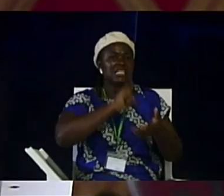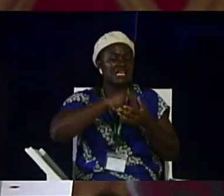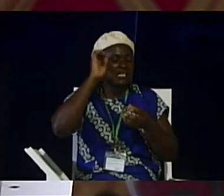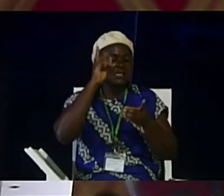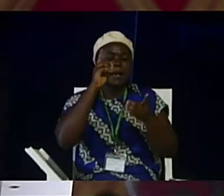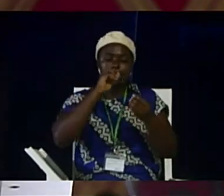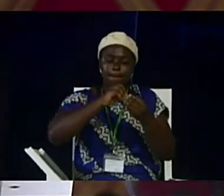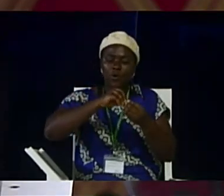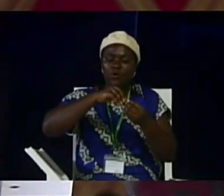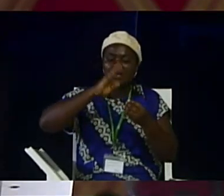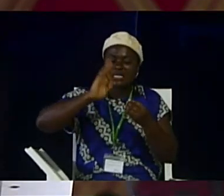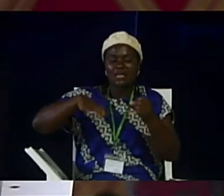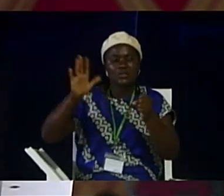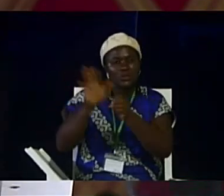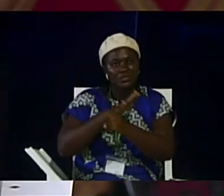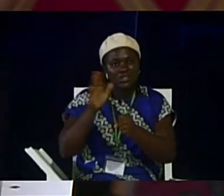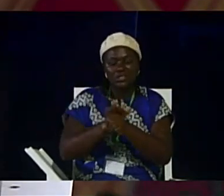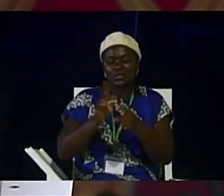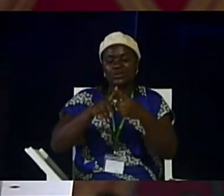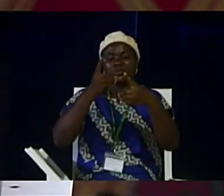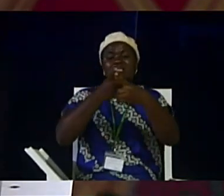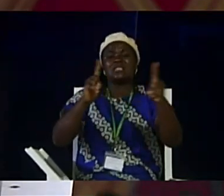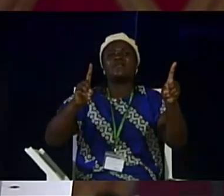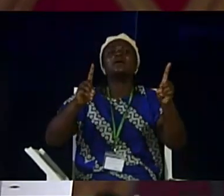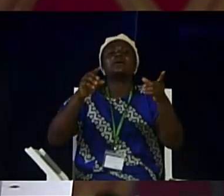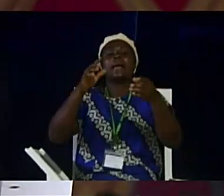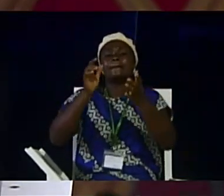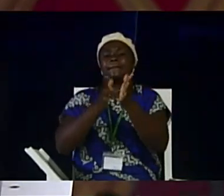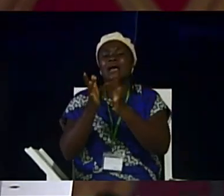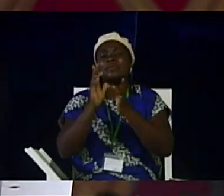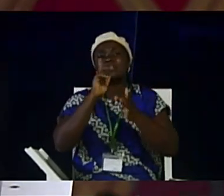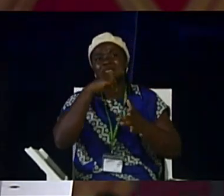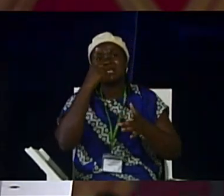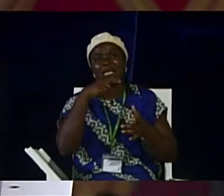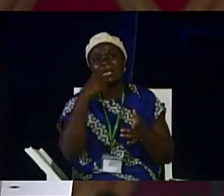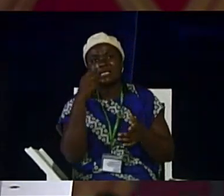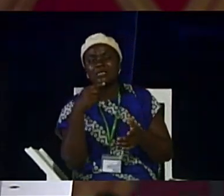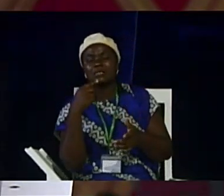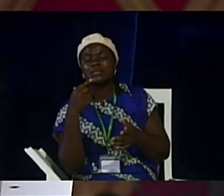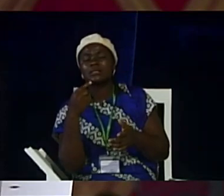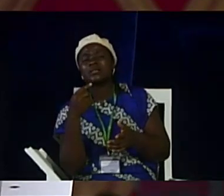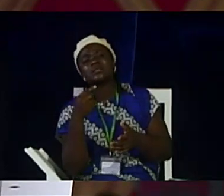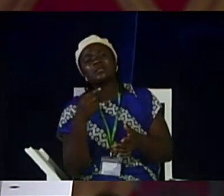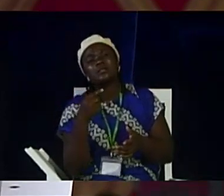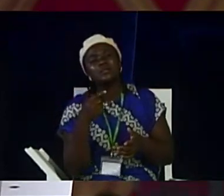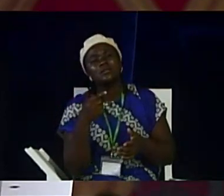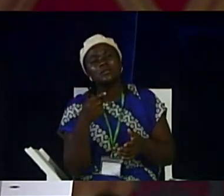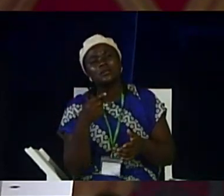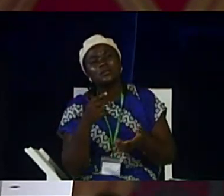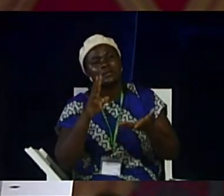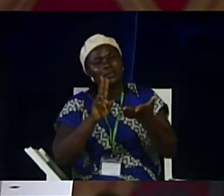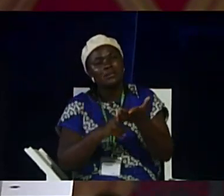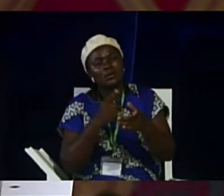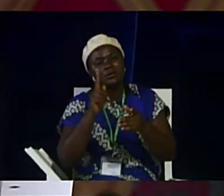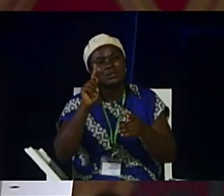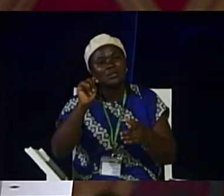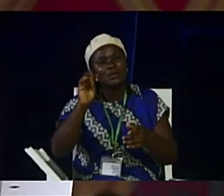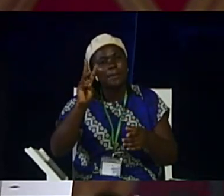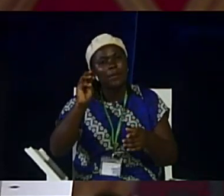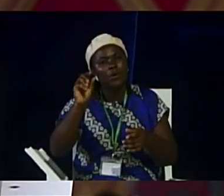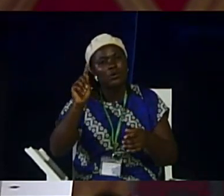to deliver. The Bible says in 2 Timothy chapter 4, verse 18, 2 Timothy chapter 4,